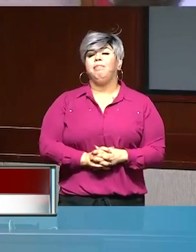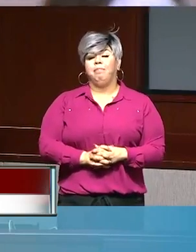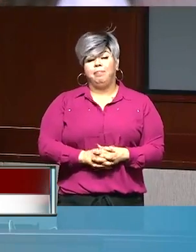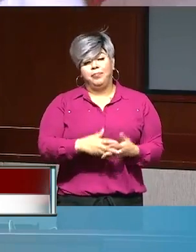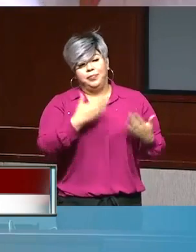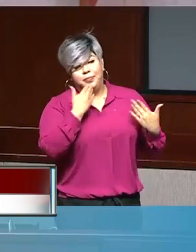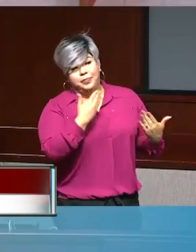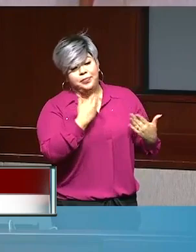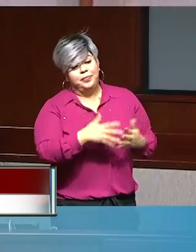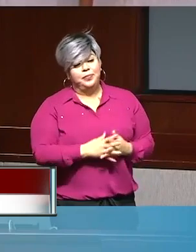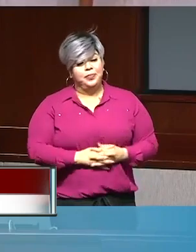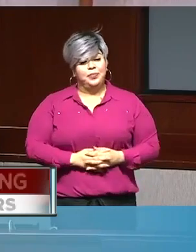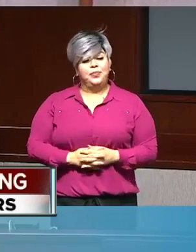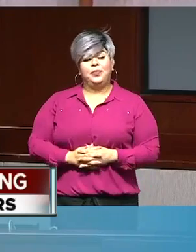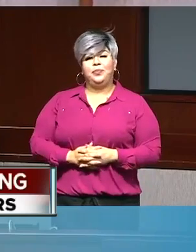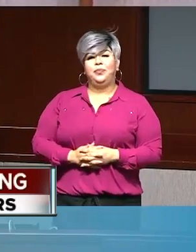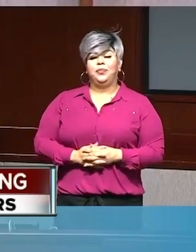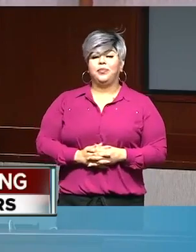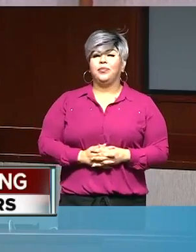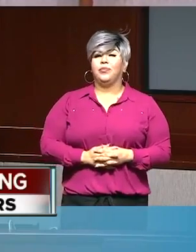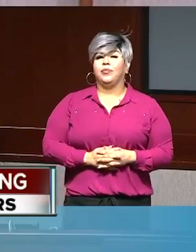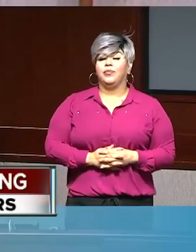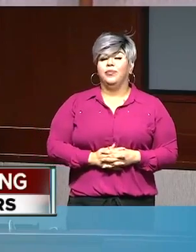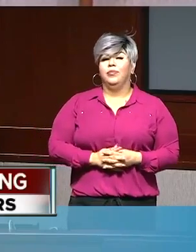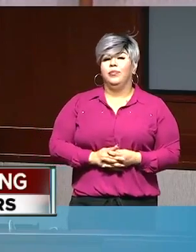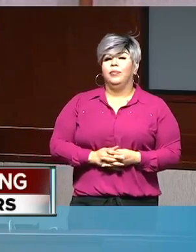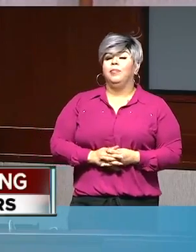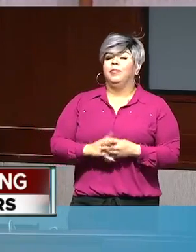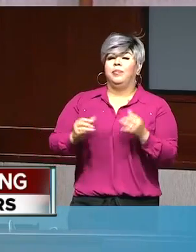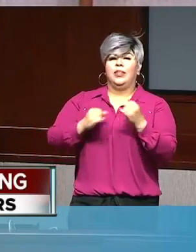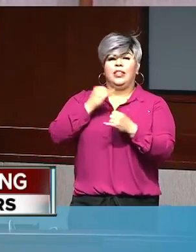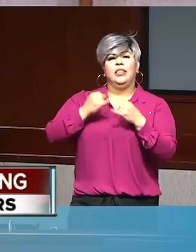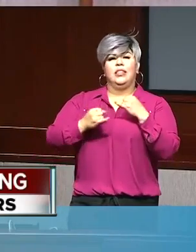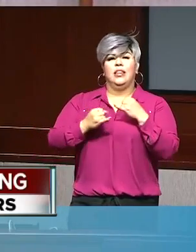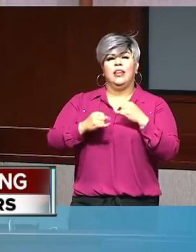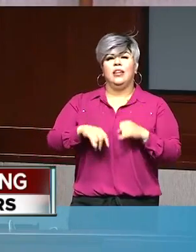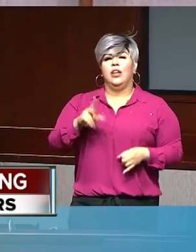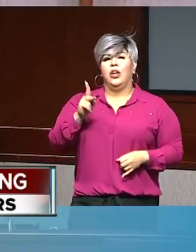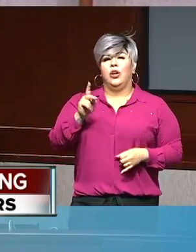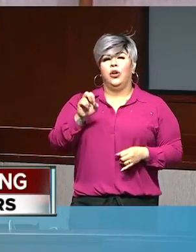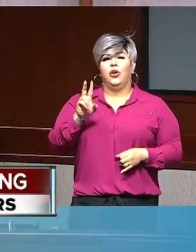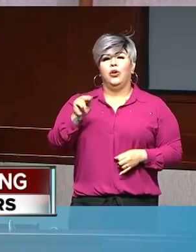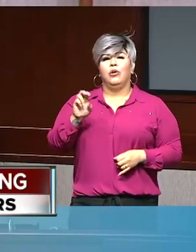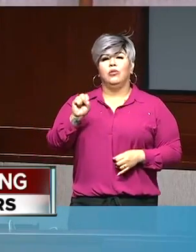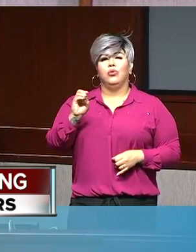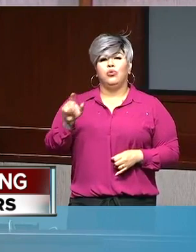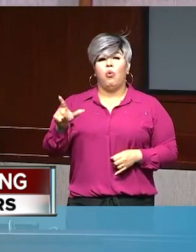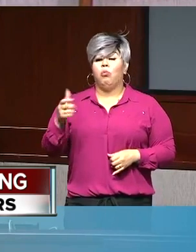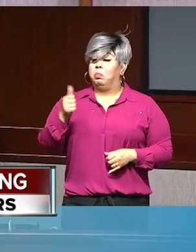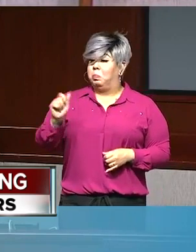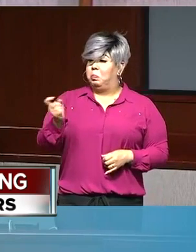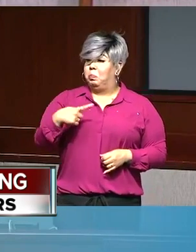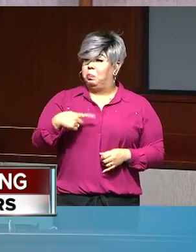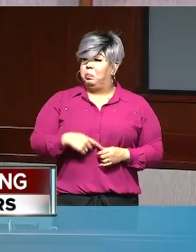Thank you, Ryan. Appreciate it. Thank you. Okay, our last outlet is Kern Soul. Anyone on the line with questions?